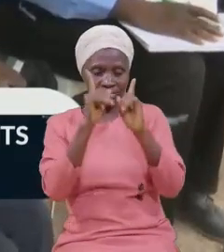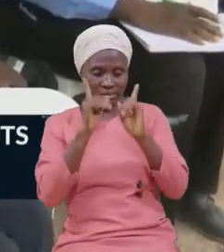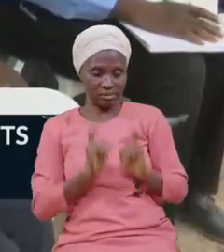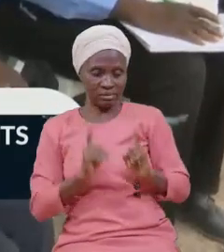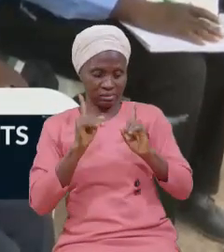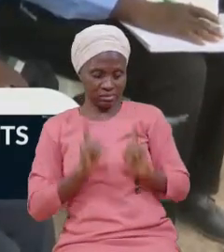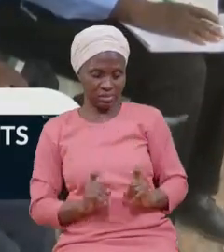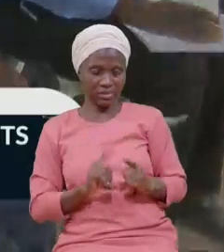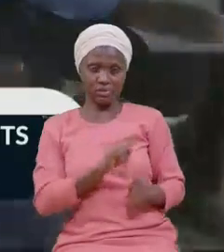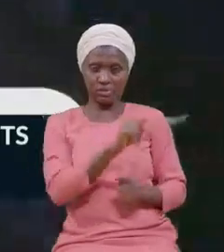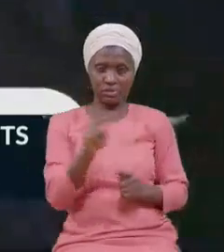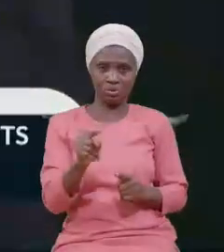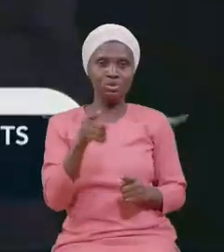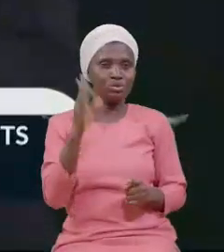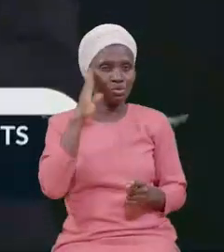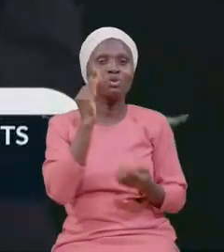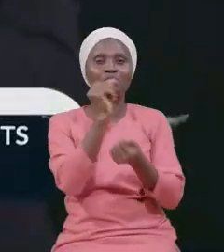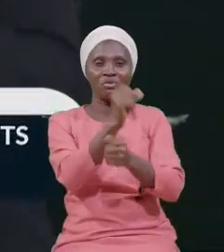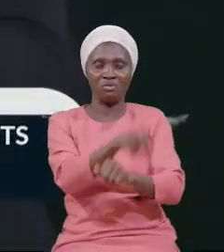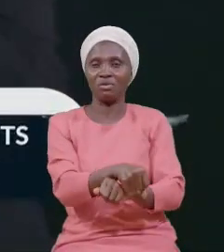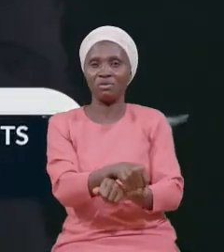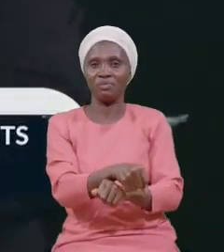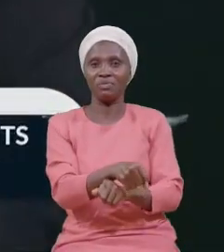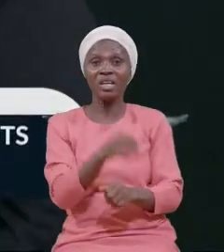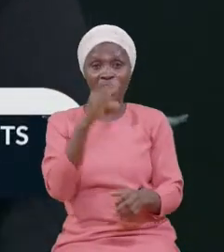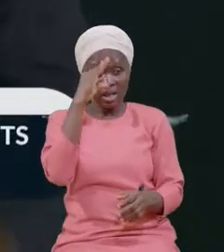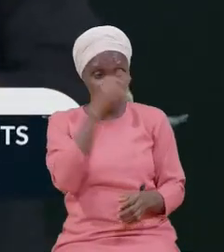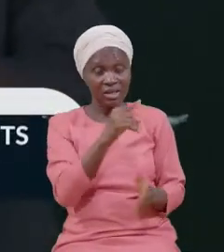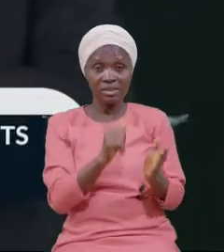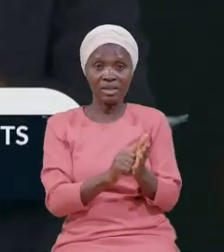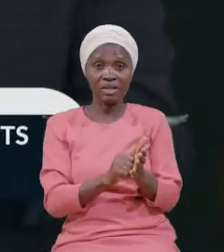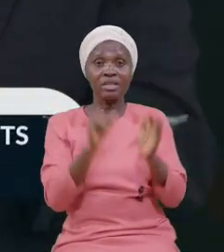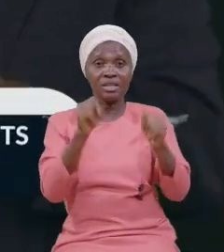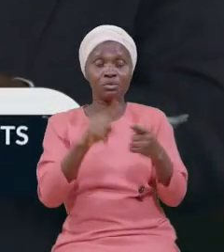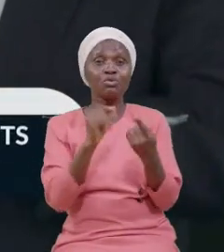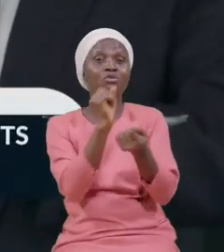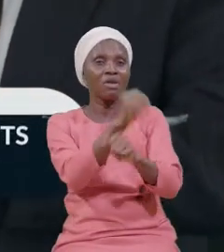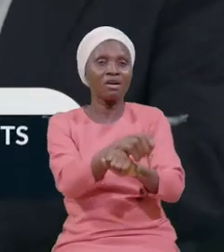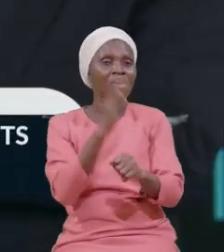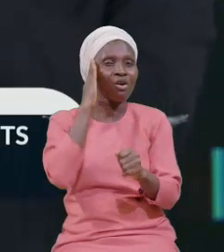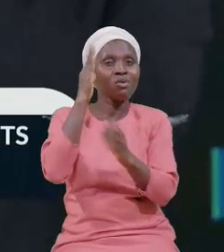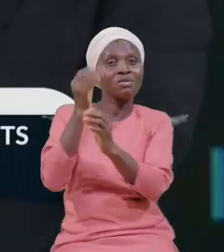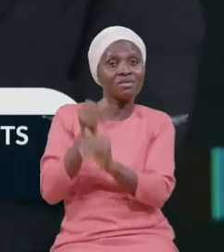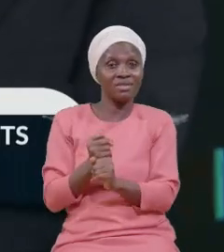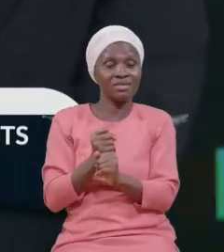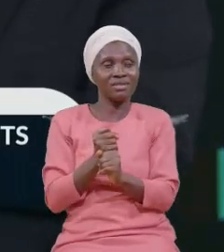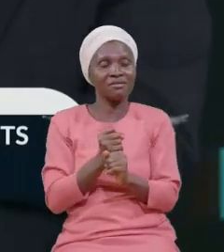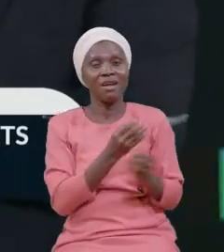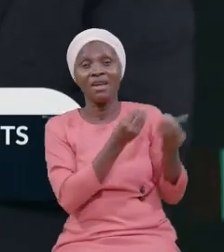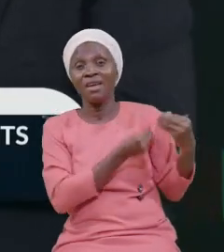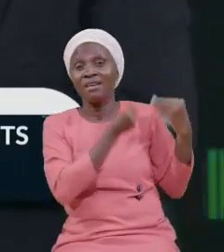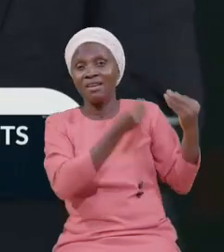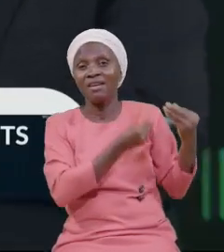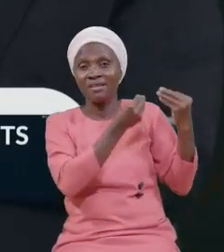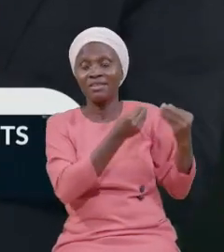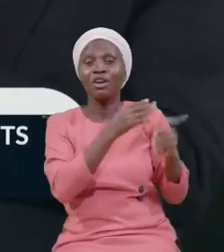inherit all things. He that overcometh shall inherit all things, and I will be his God, and